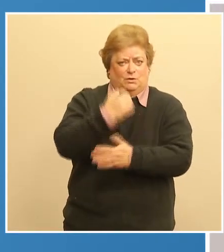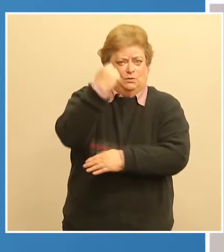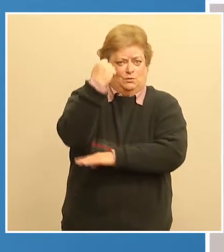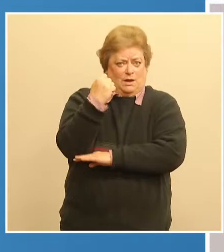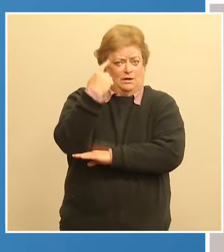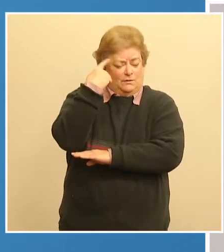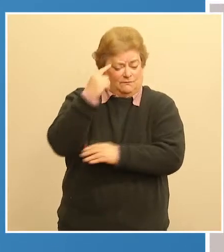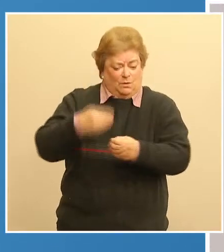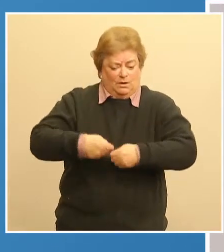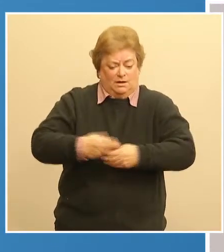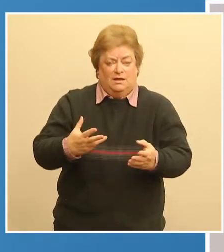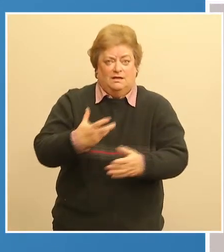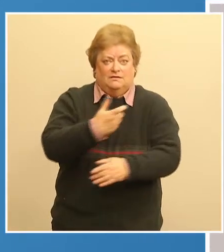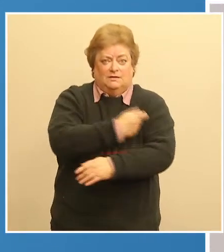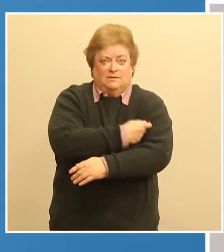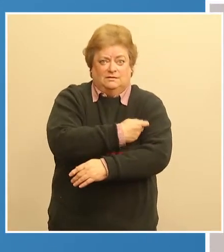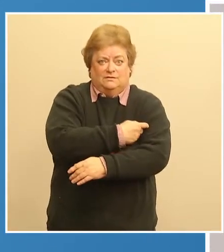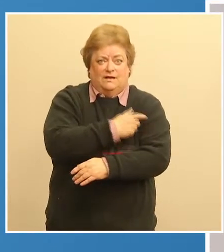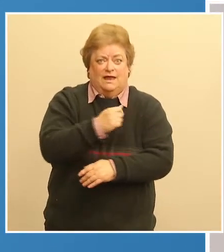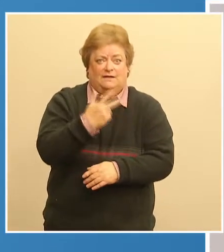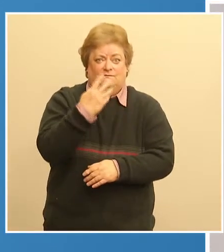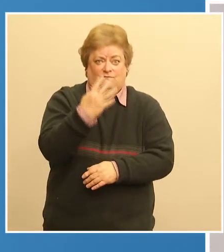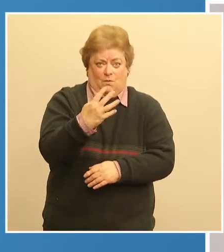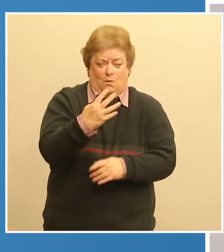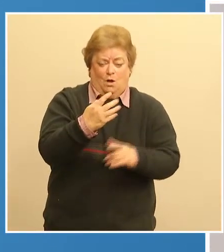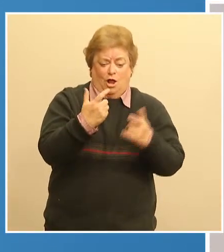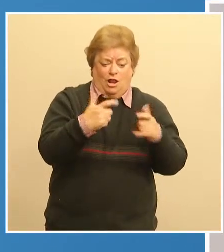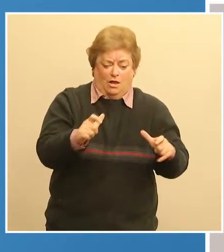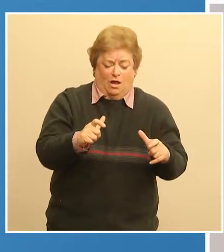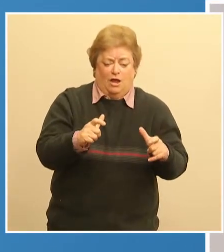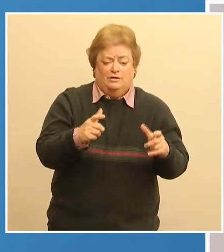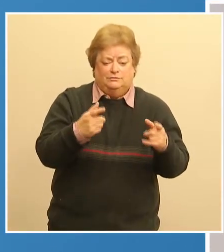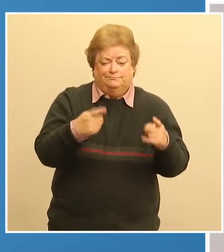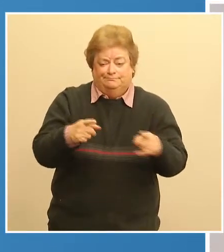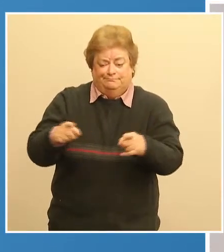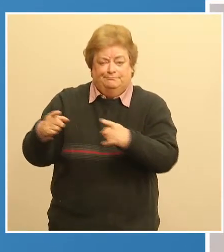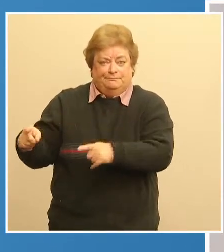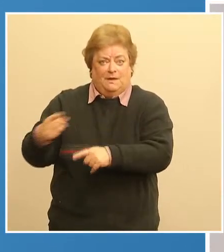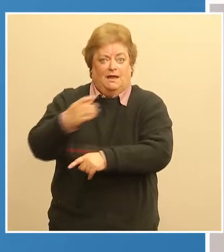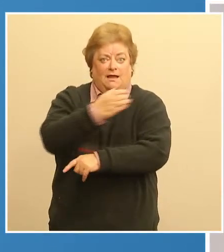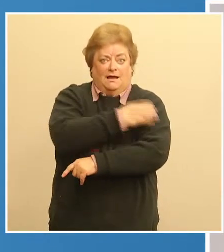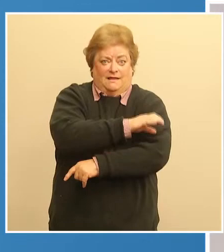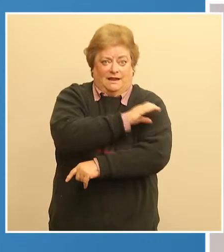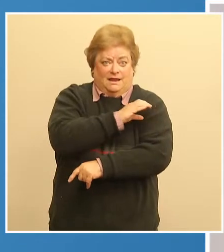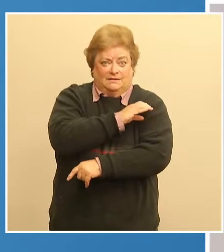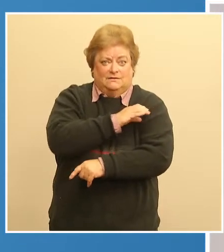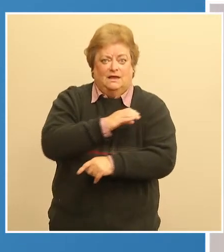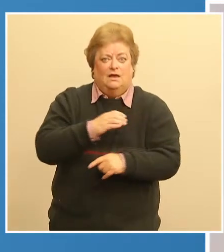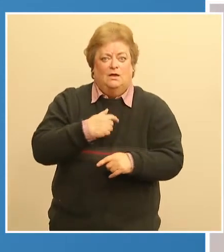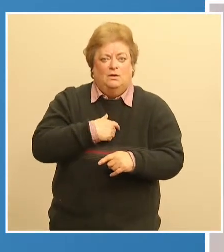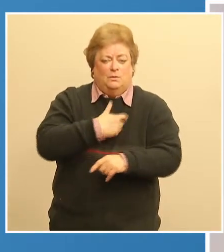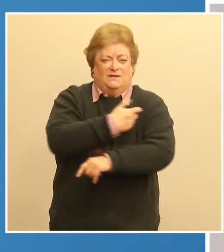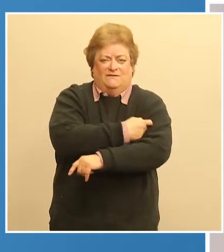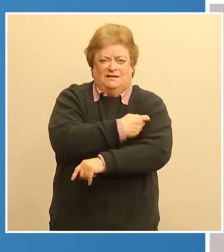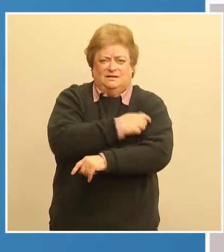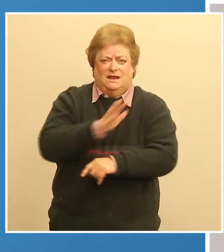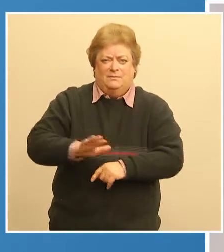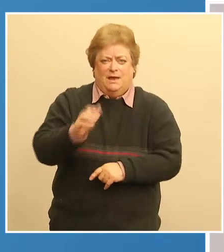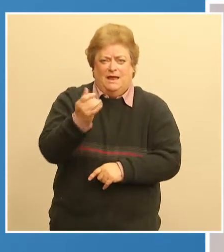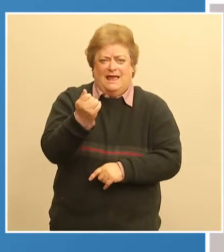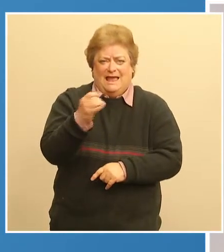doses administered locally at our 4 large-scale clinics. And through those 4 large-scale clinics, we vaccinated about